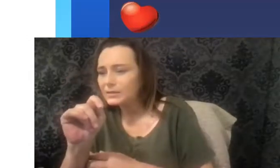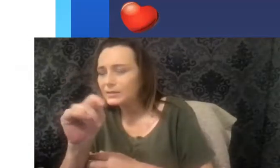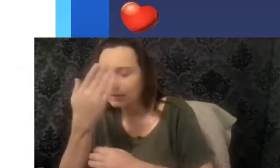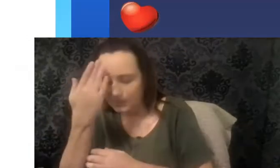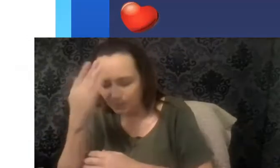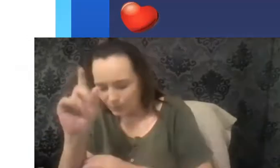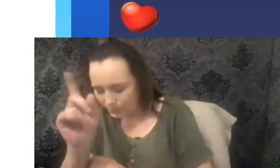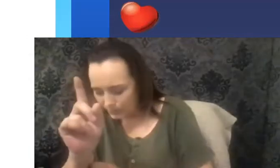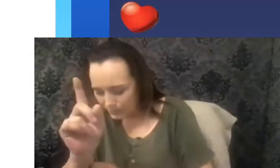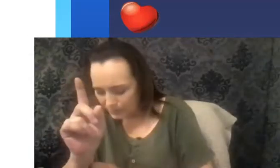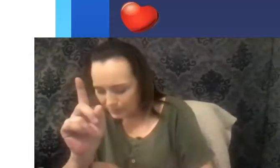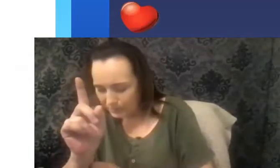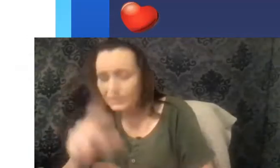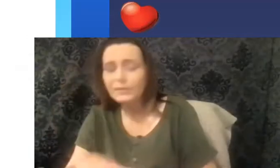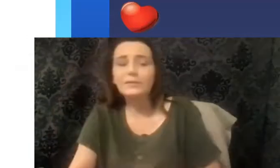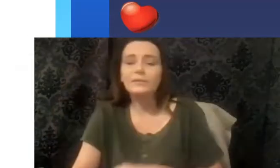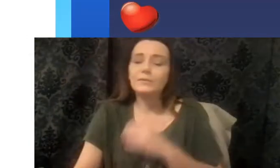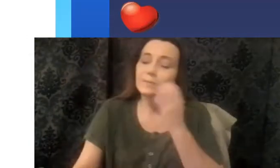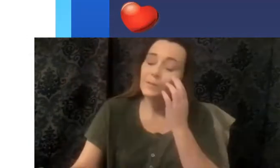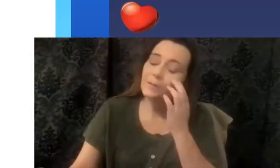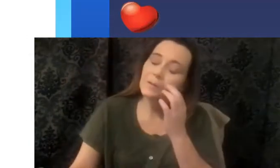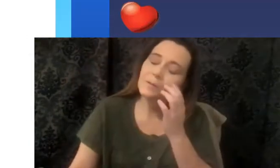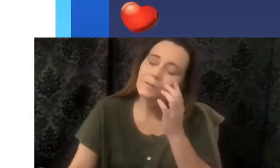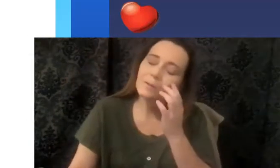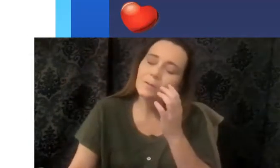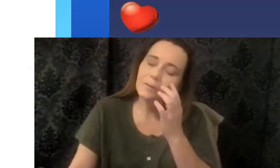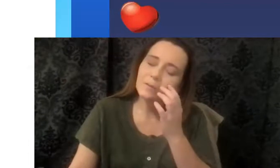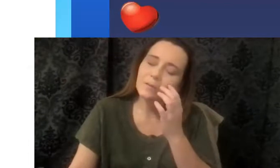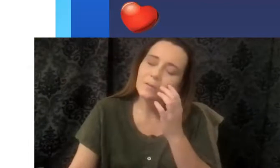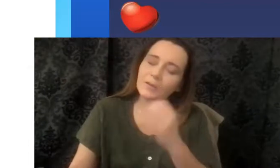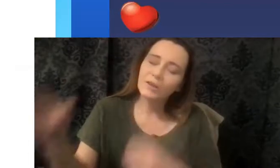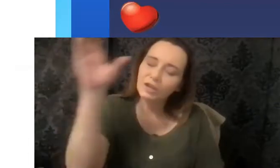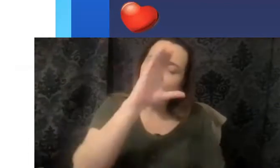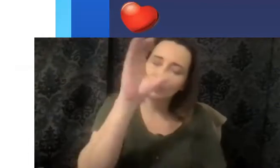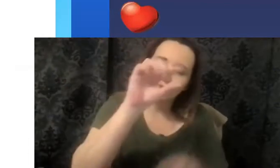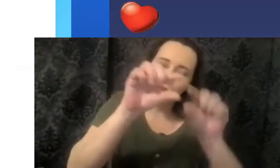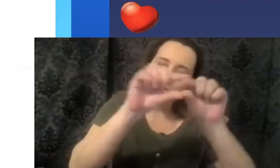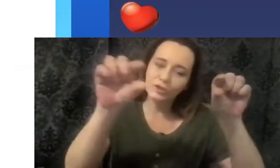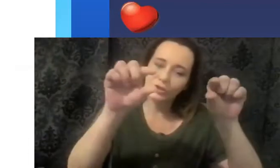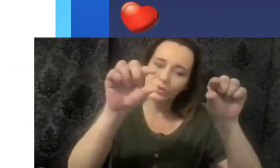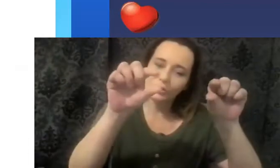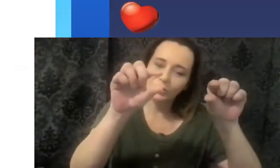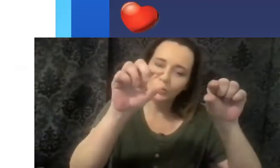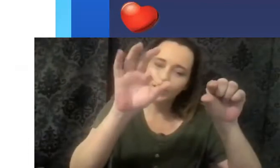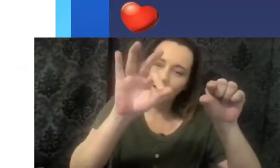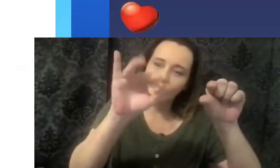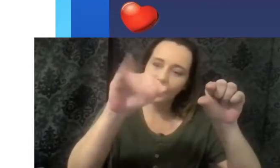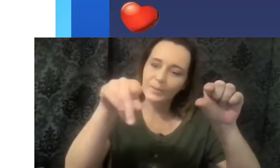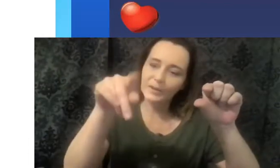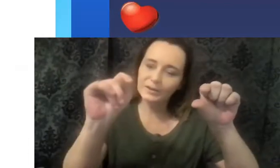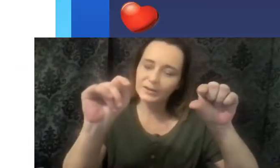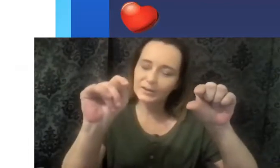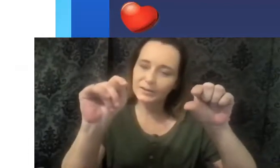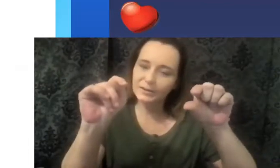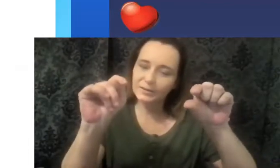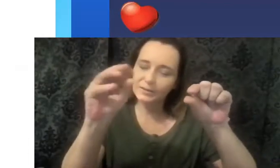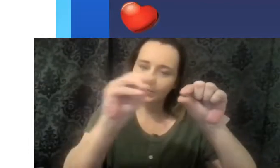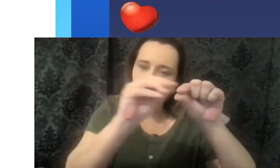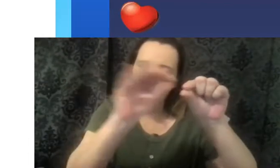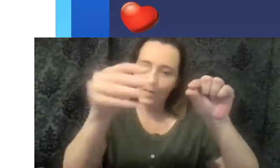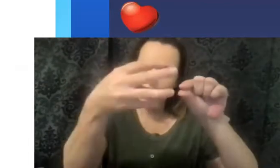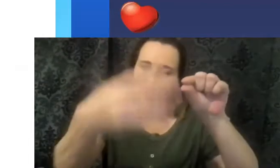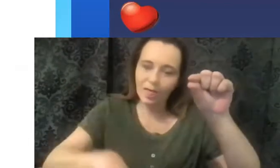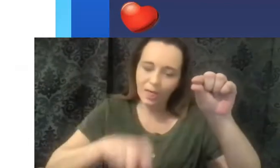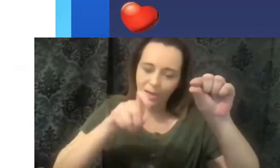is? Yeah, it's under, just go in the search bar at na.org, FIPT. I don't have it up in front of me, but you'll find